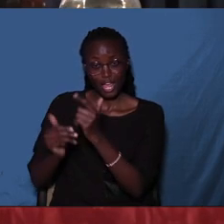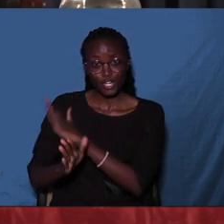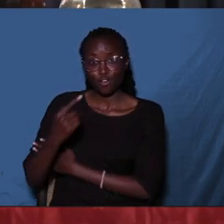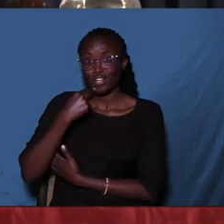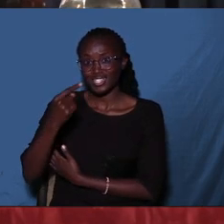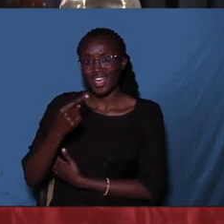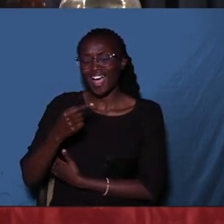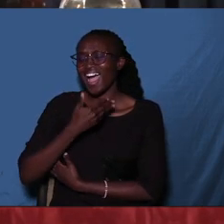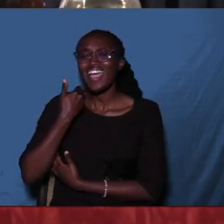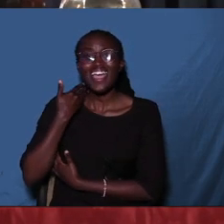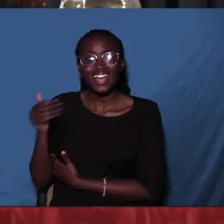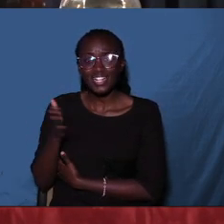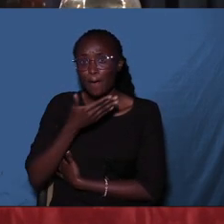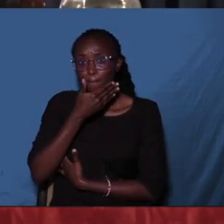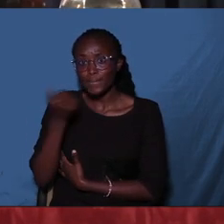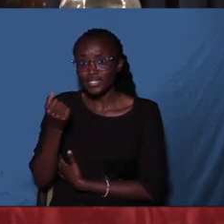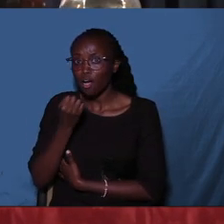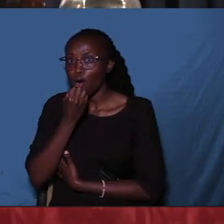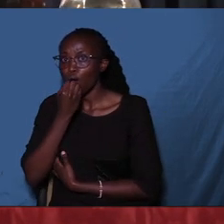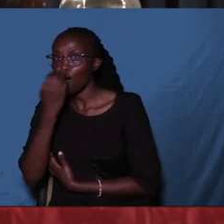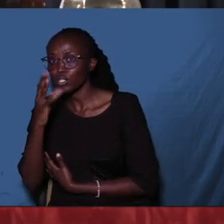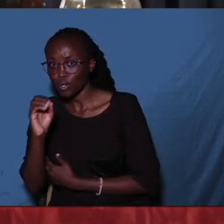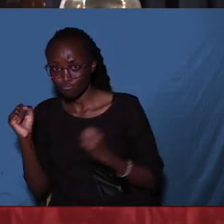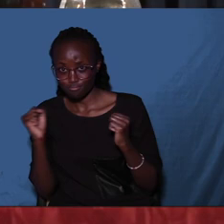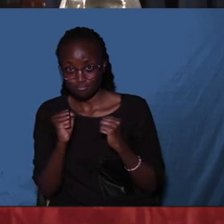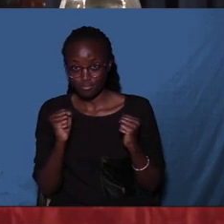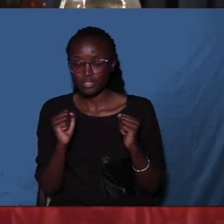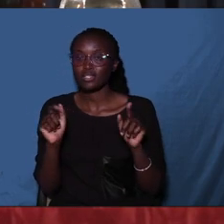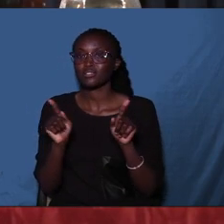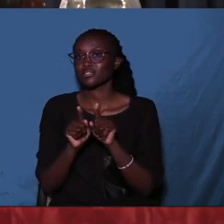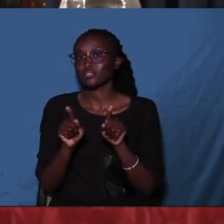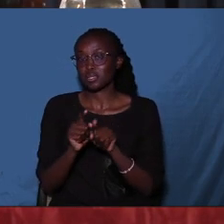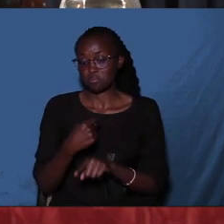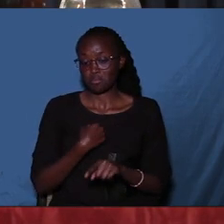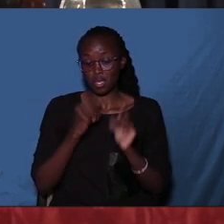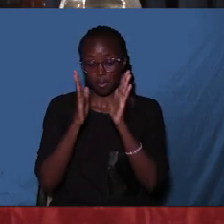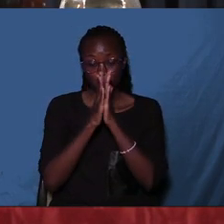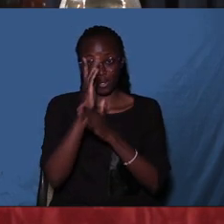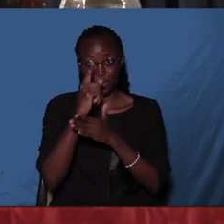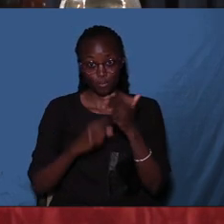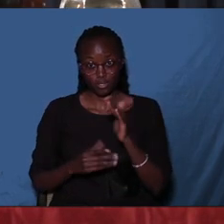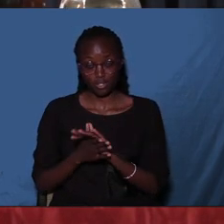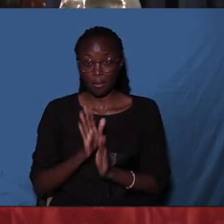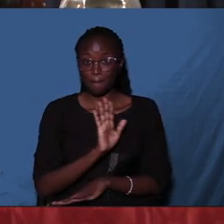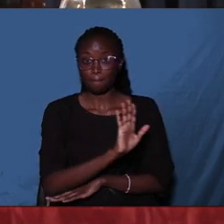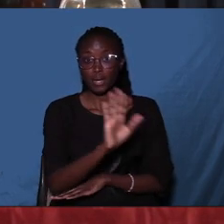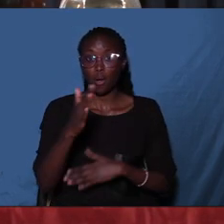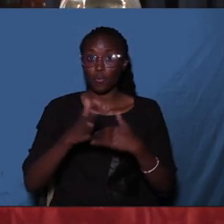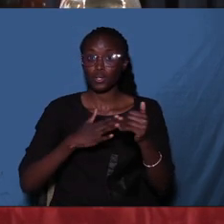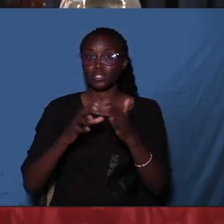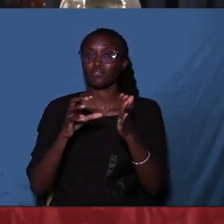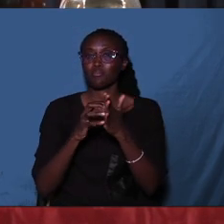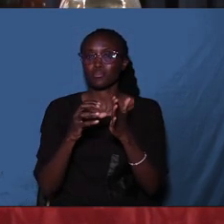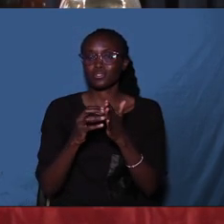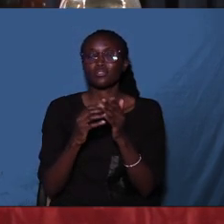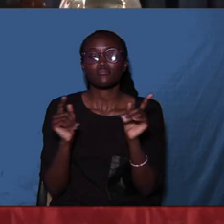duplicate to suit a situation. Let where you are represent what you exactly is.